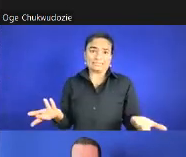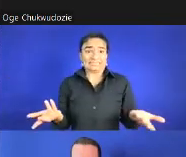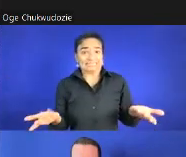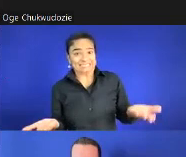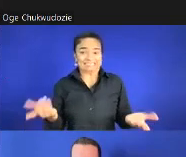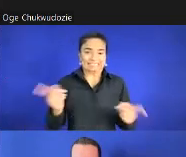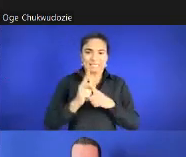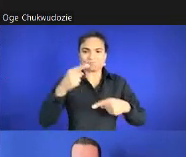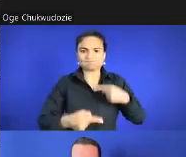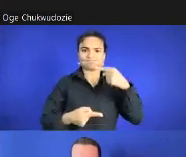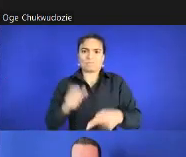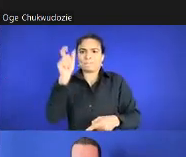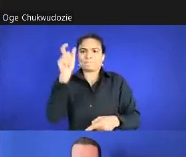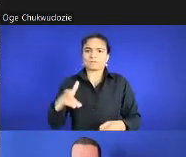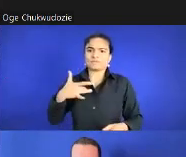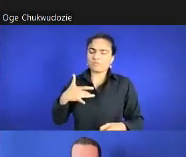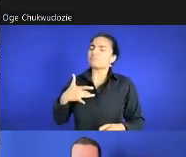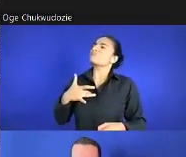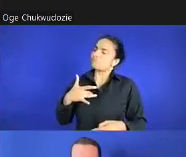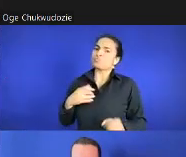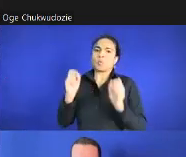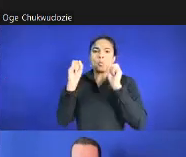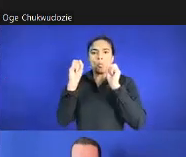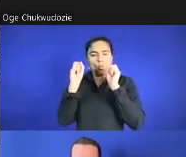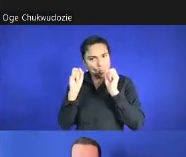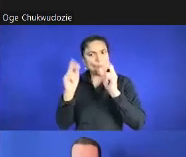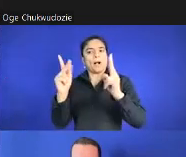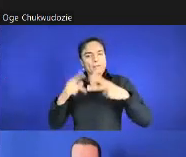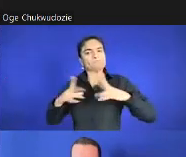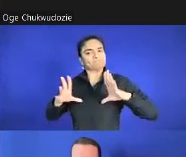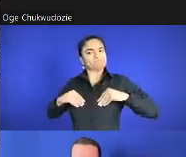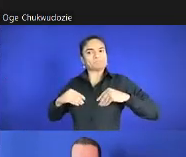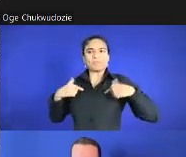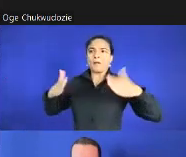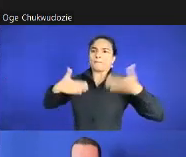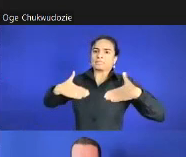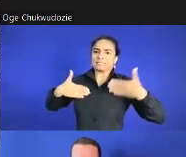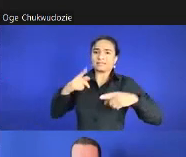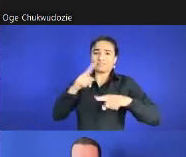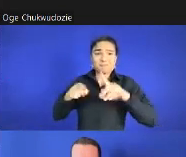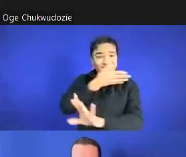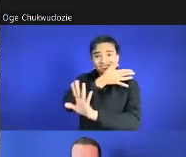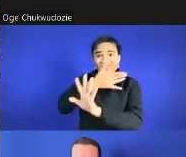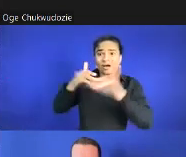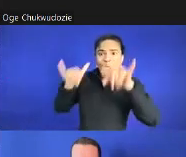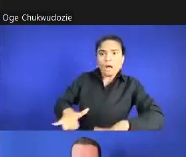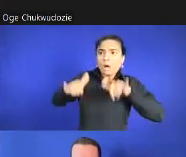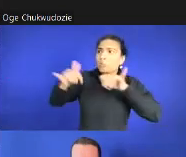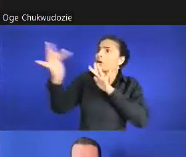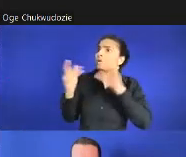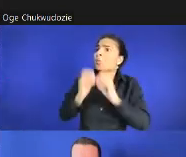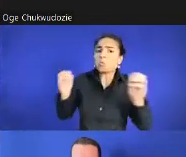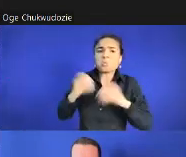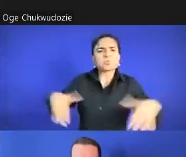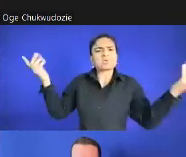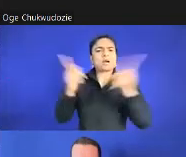system. But we getting back to him and updating him on all that has happened has really made him believe that, yes, the system is